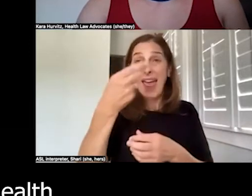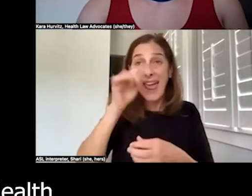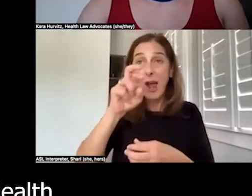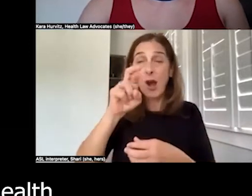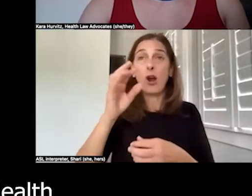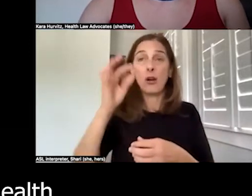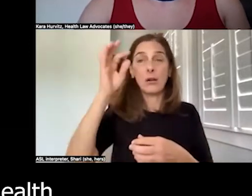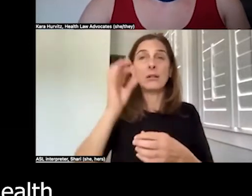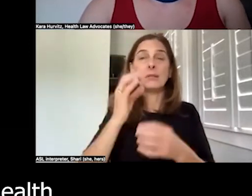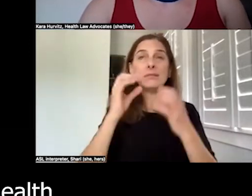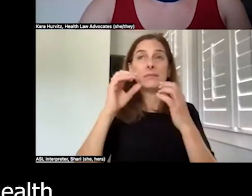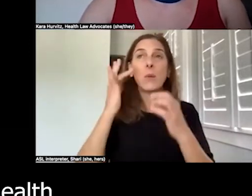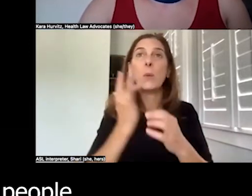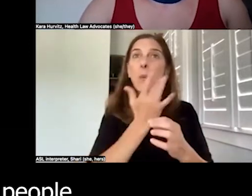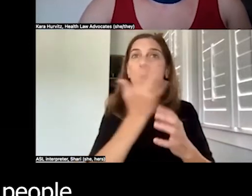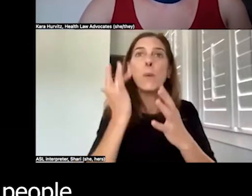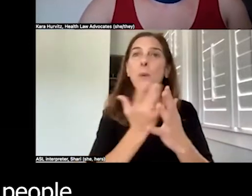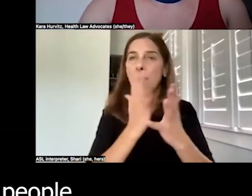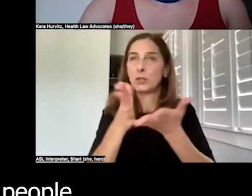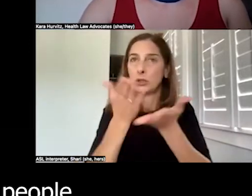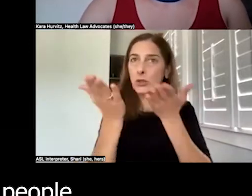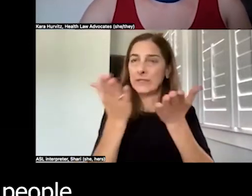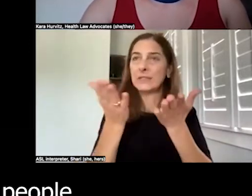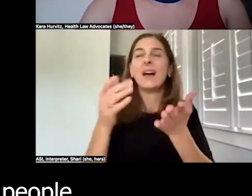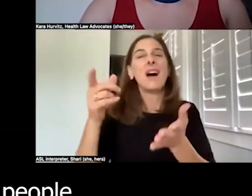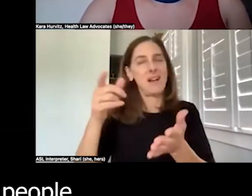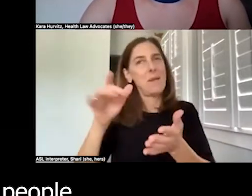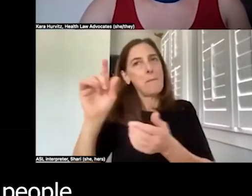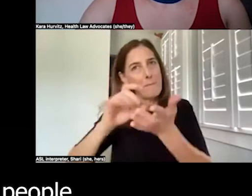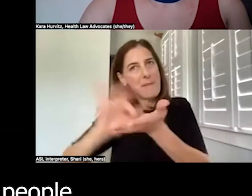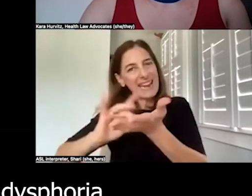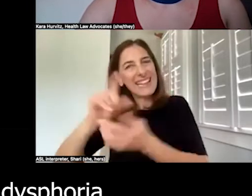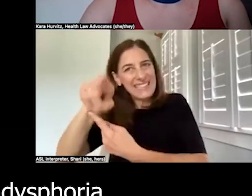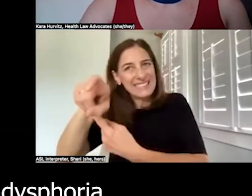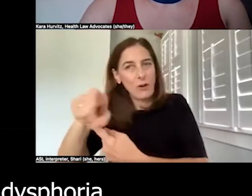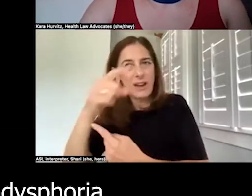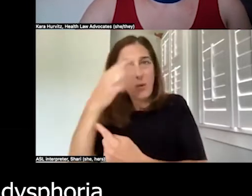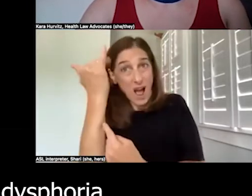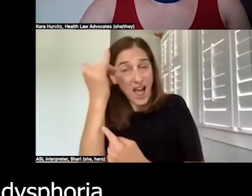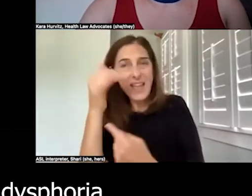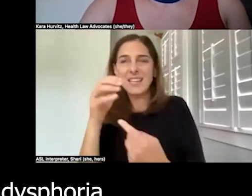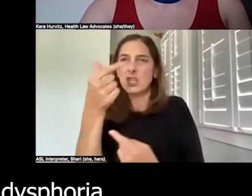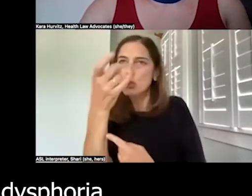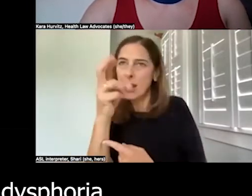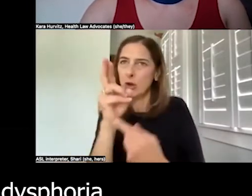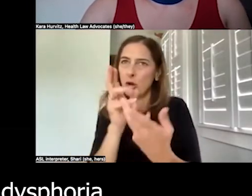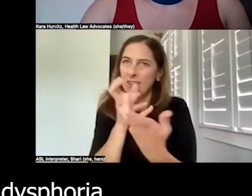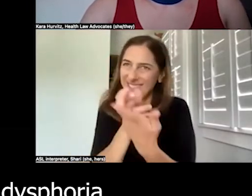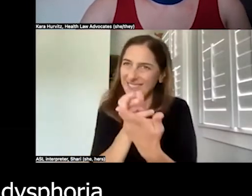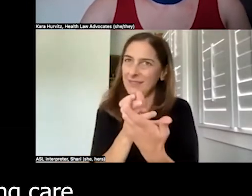is covered by Mass Health as medically necessary for people who are experiencing gender